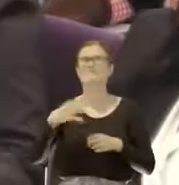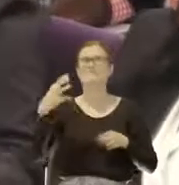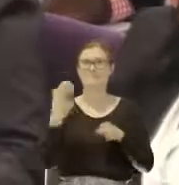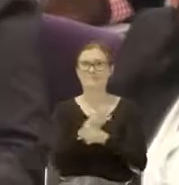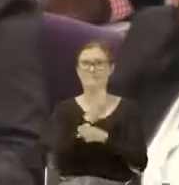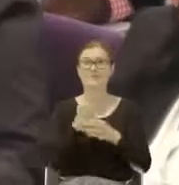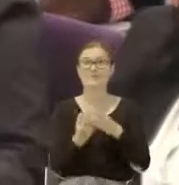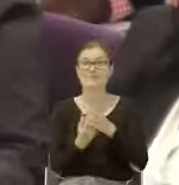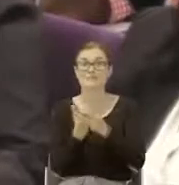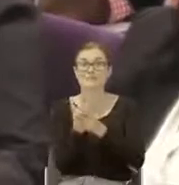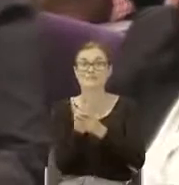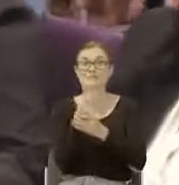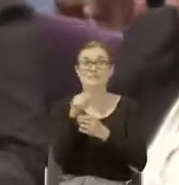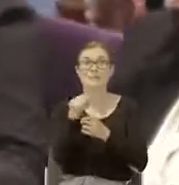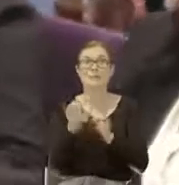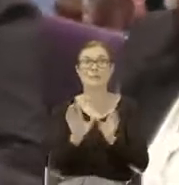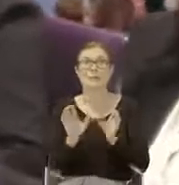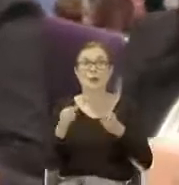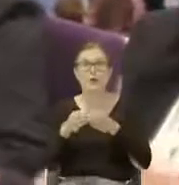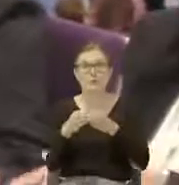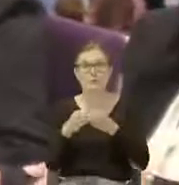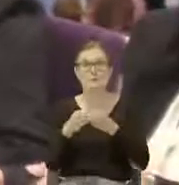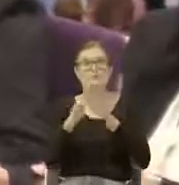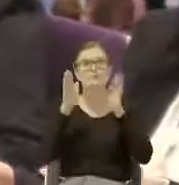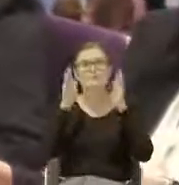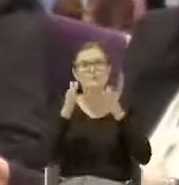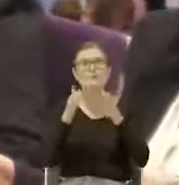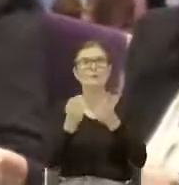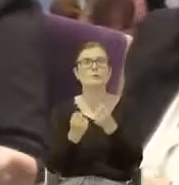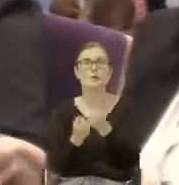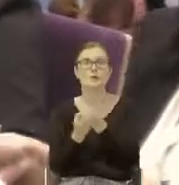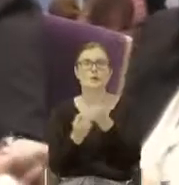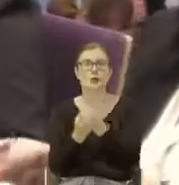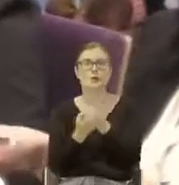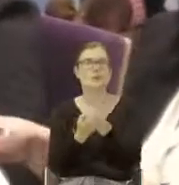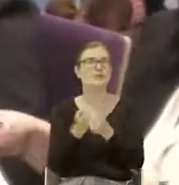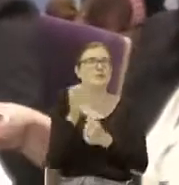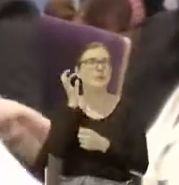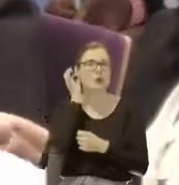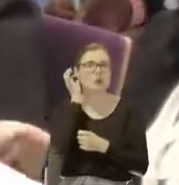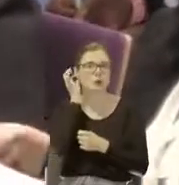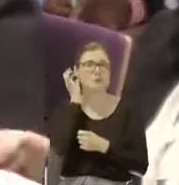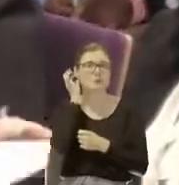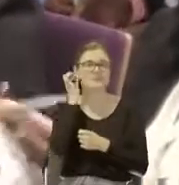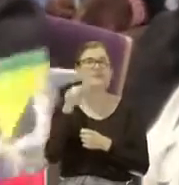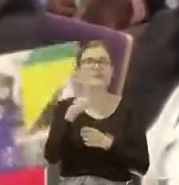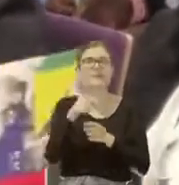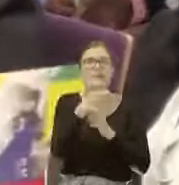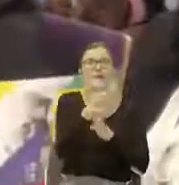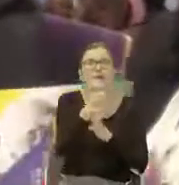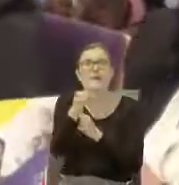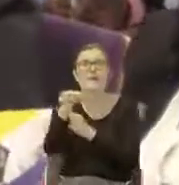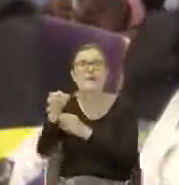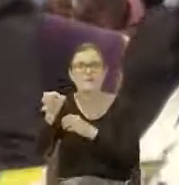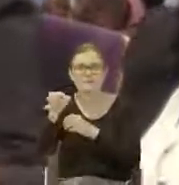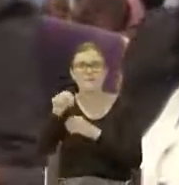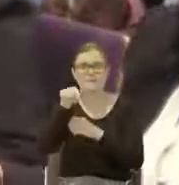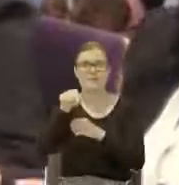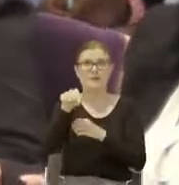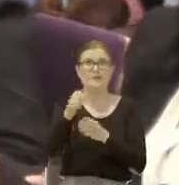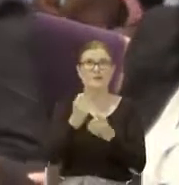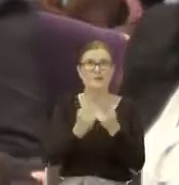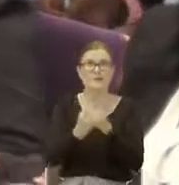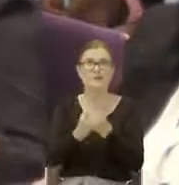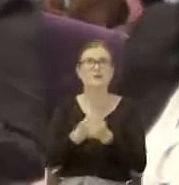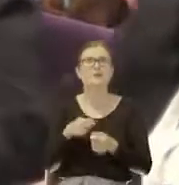of women in local government and society. This support includes necessary policy